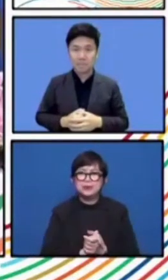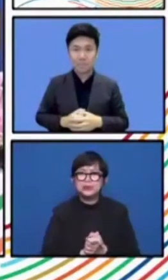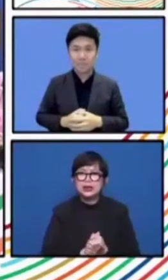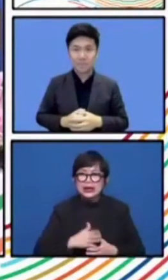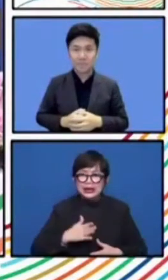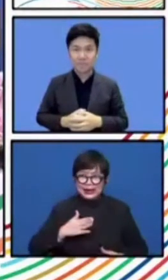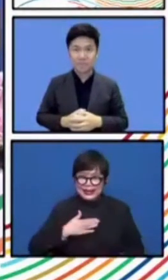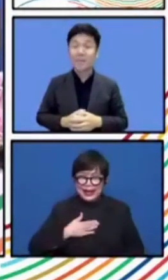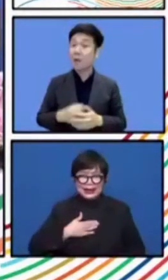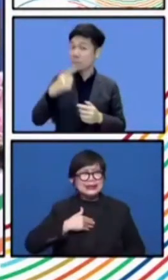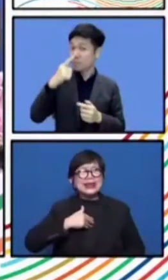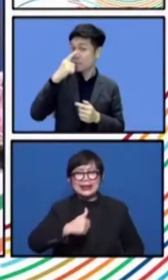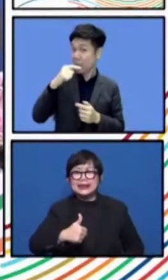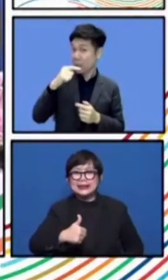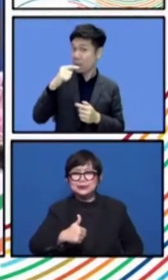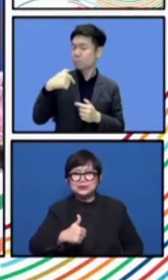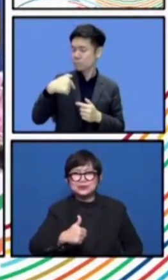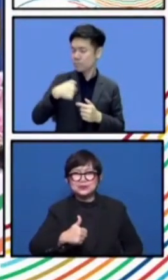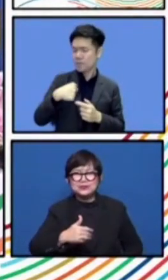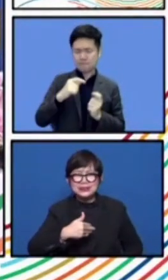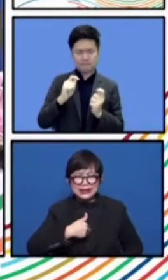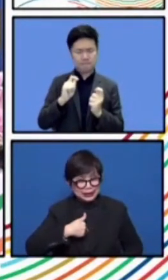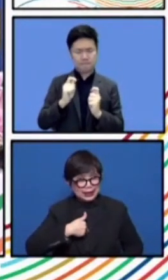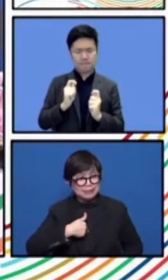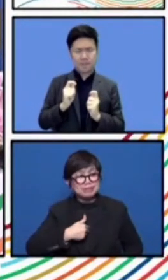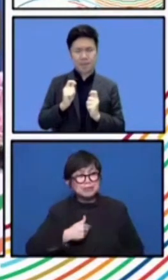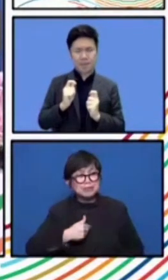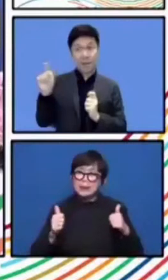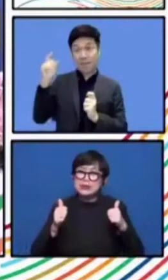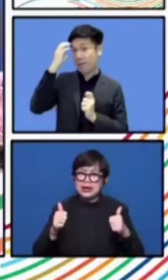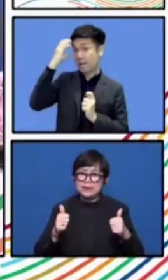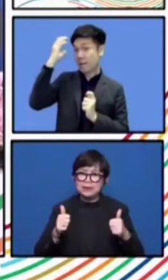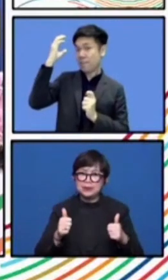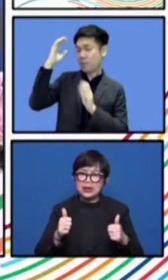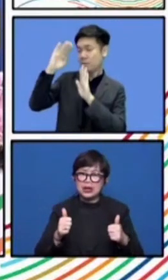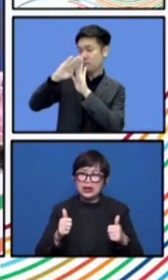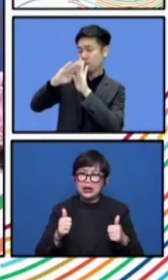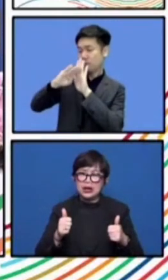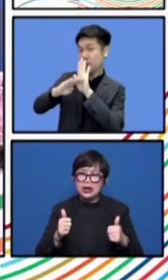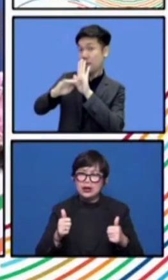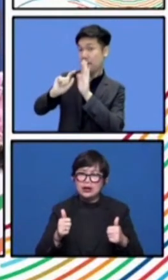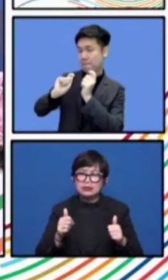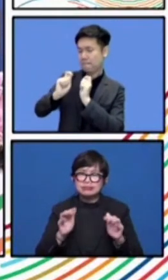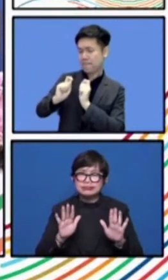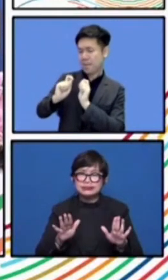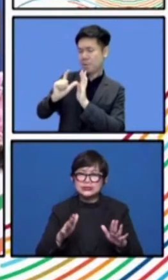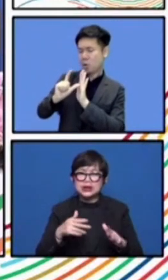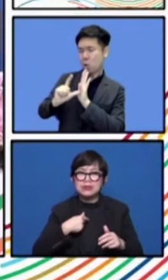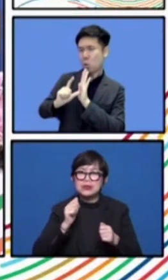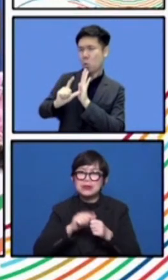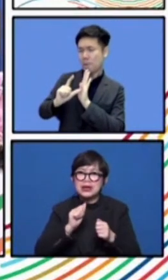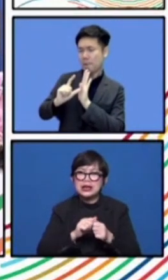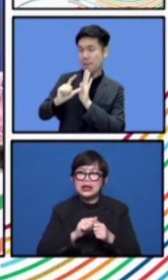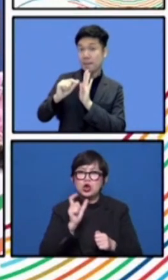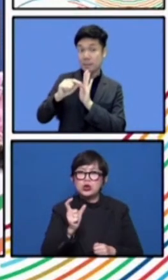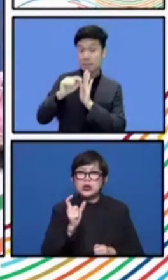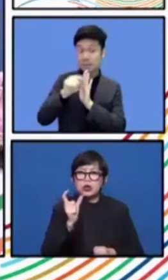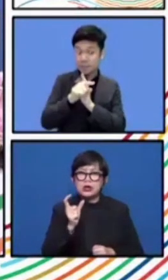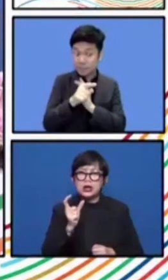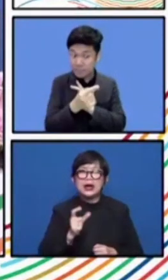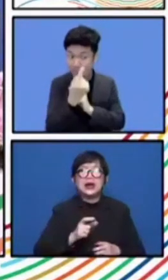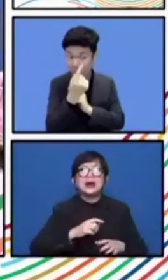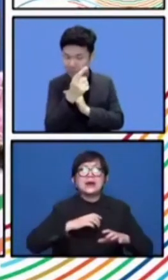revision to our public procurement law to put accessibility as one of the requirements